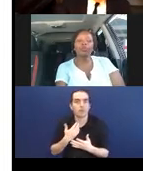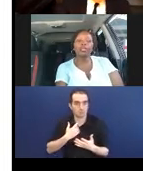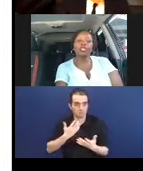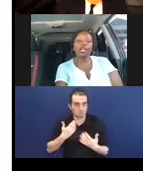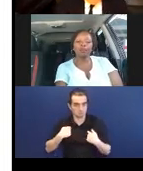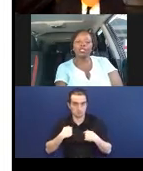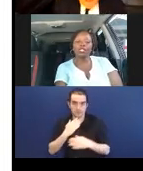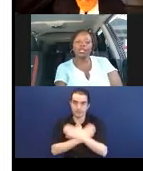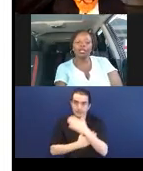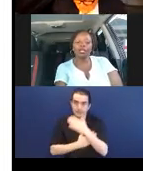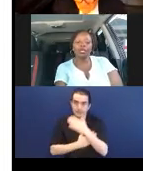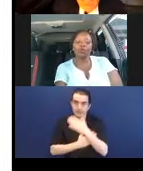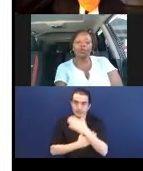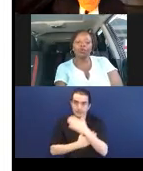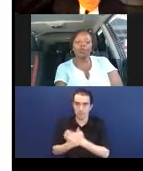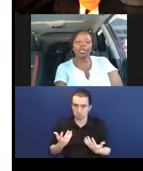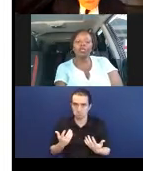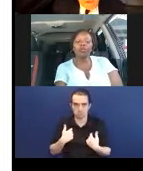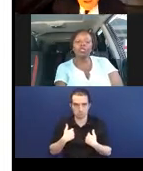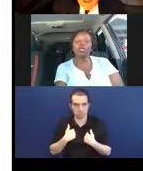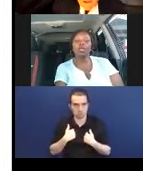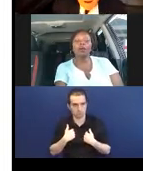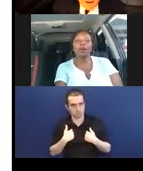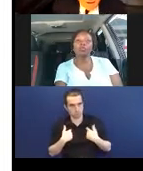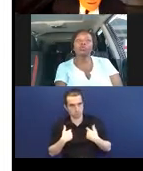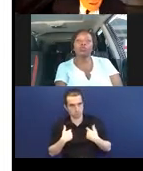the UNCRPD, we will